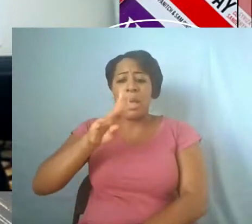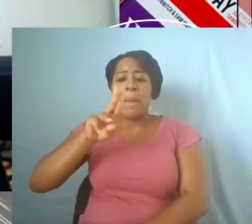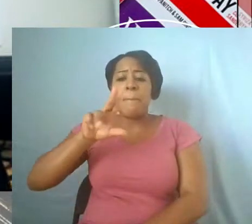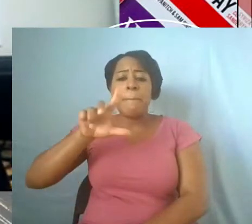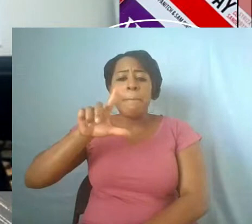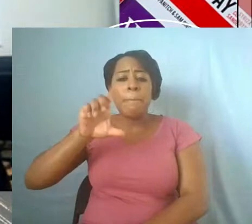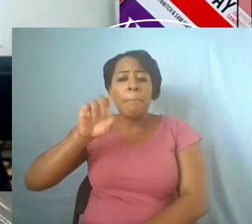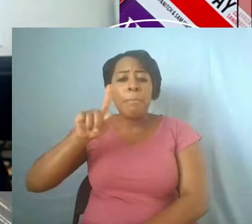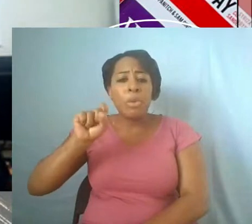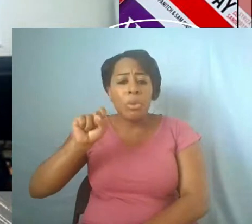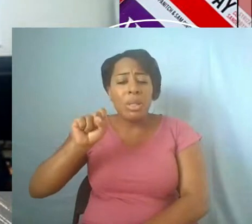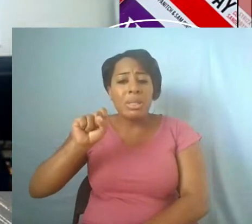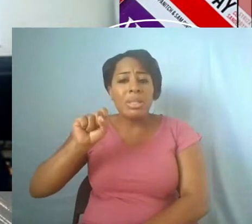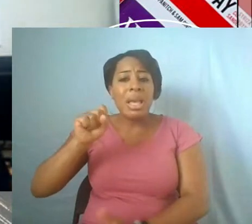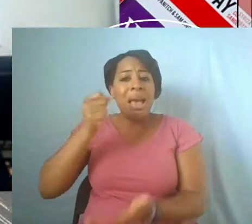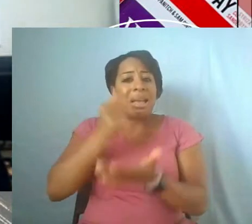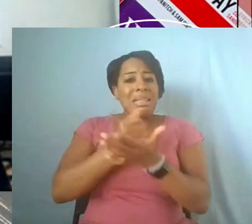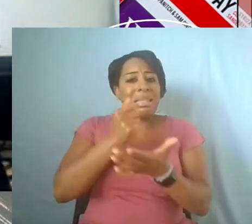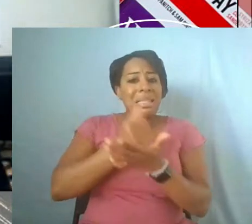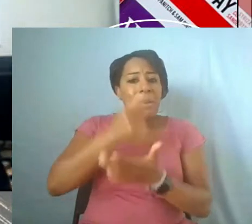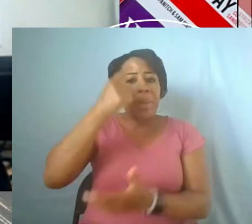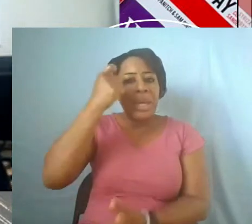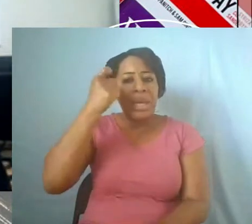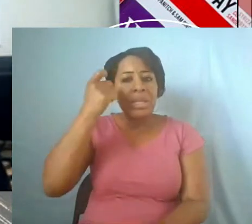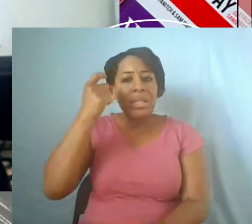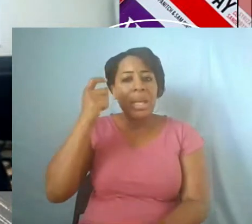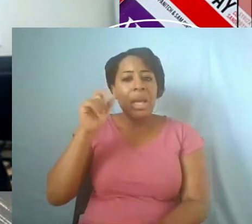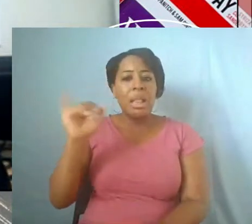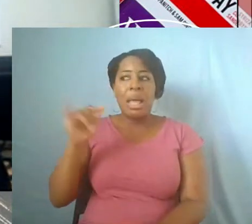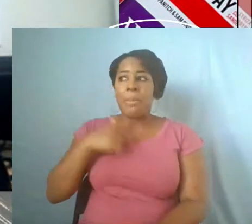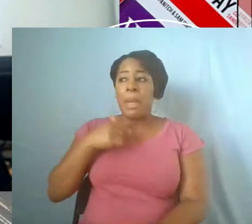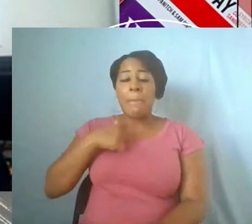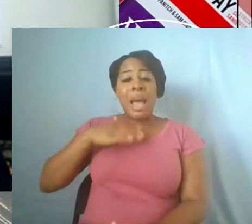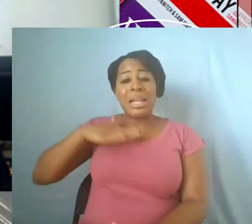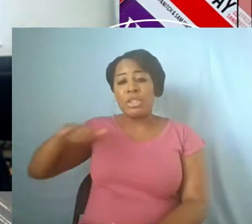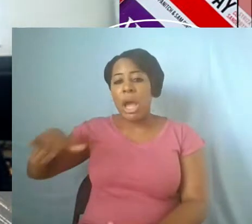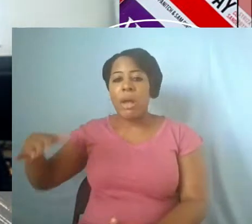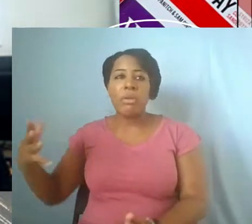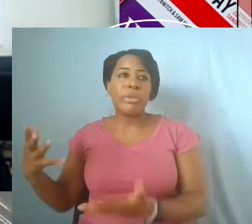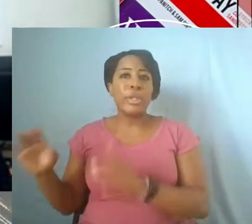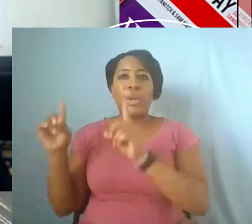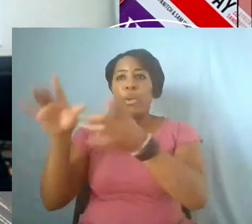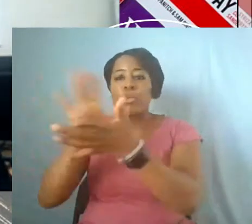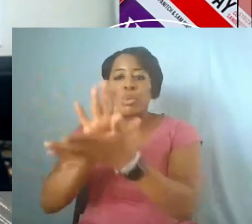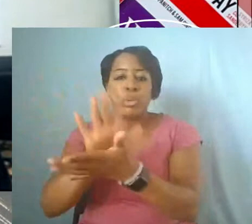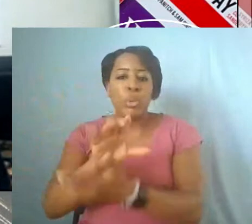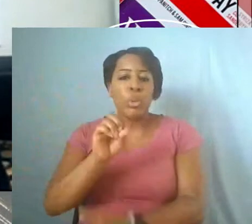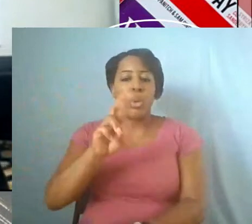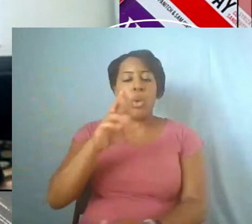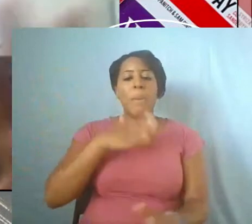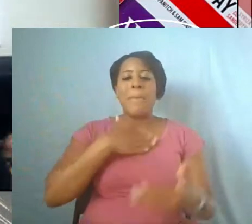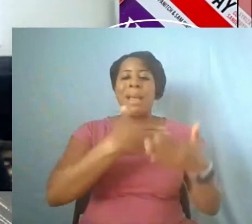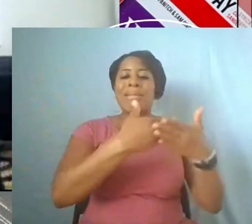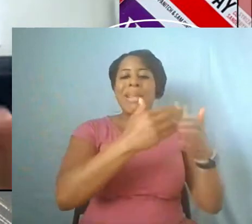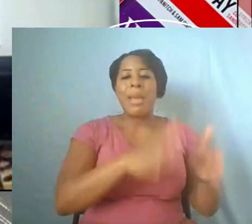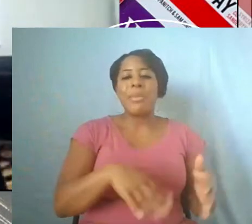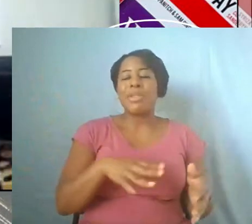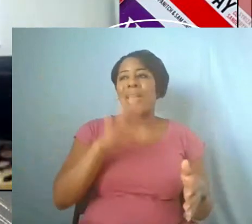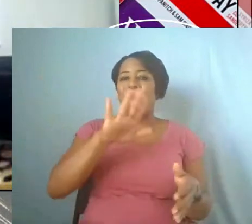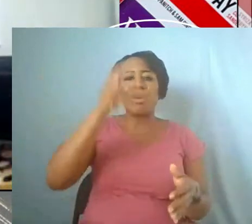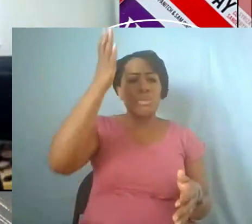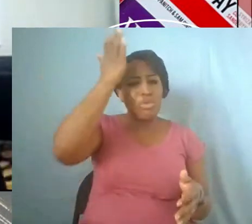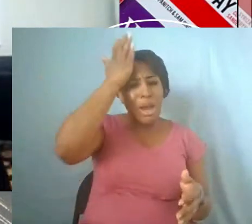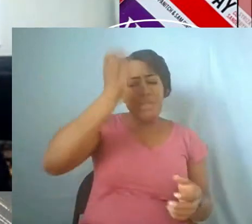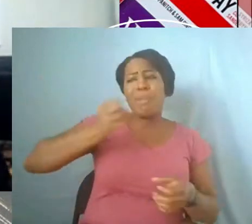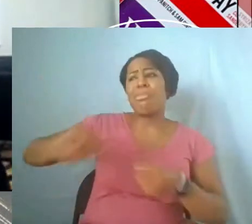Assistance because, like me, my child doesn't want to go to school, or my neighbor's throwing trash in my yard, or whatever type